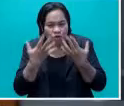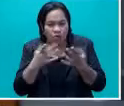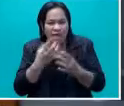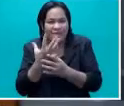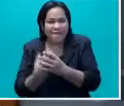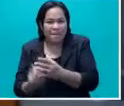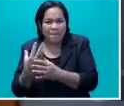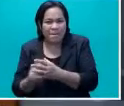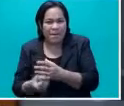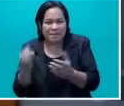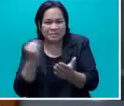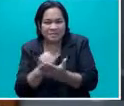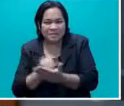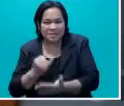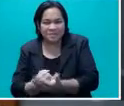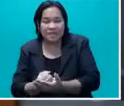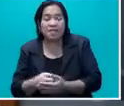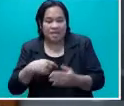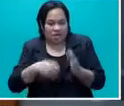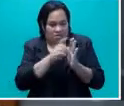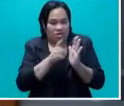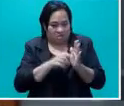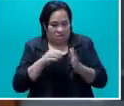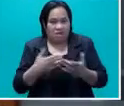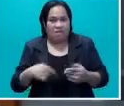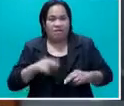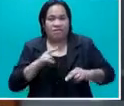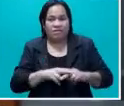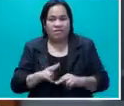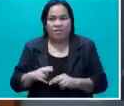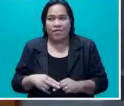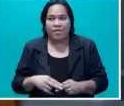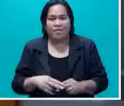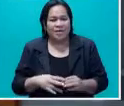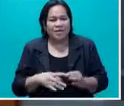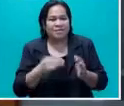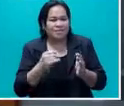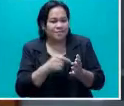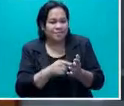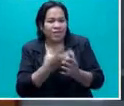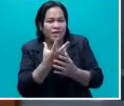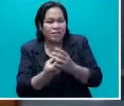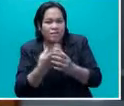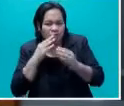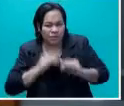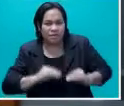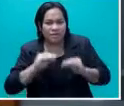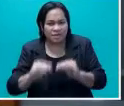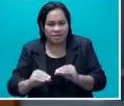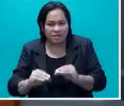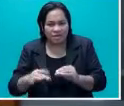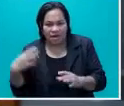that exist in our so-called democracy, the gaps that have come about in the implementation and